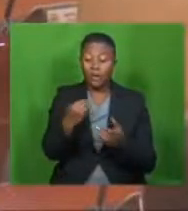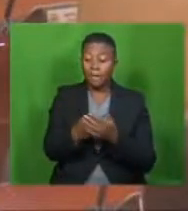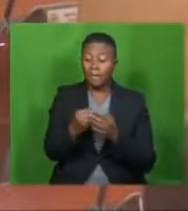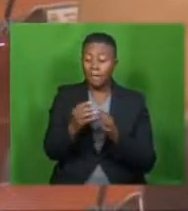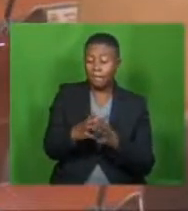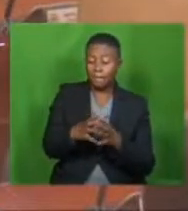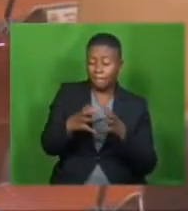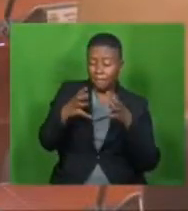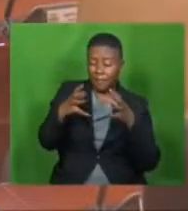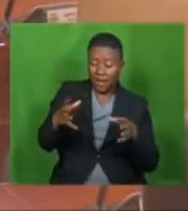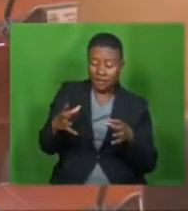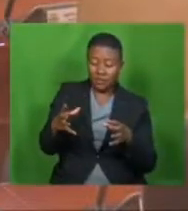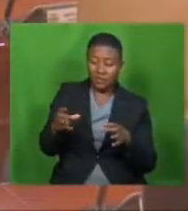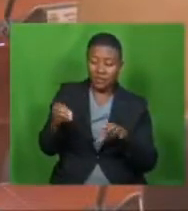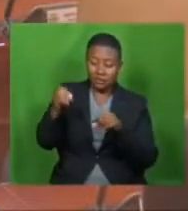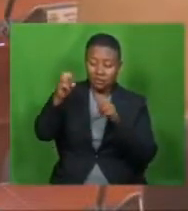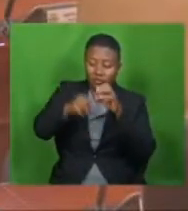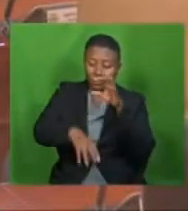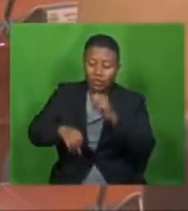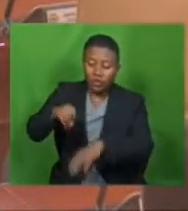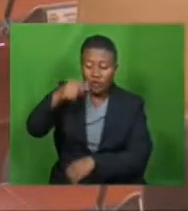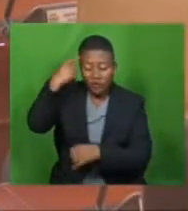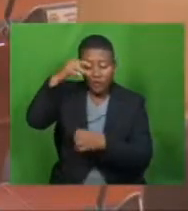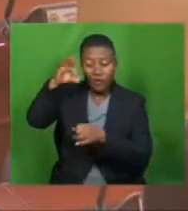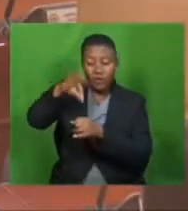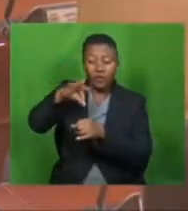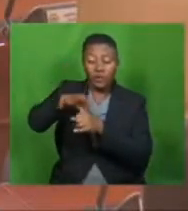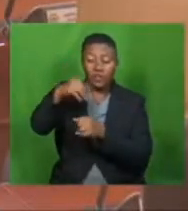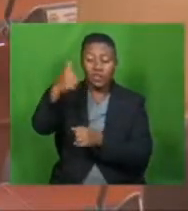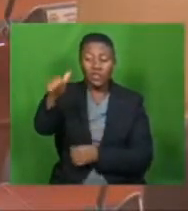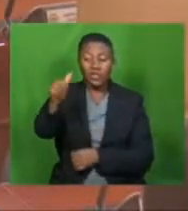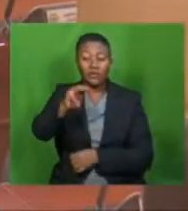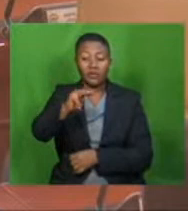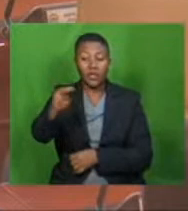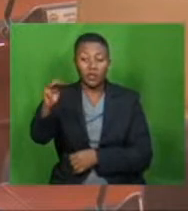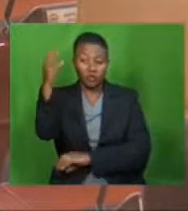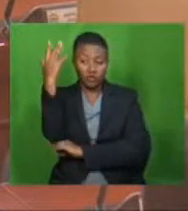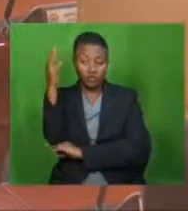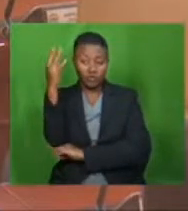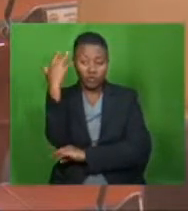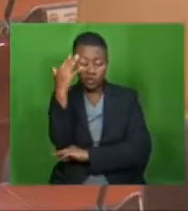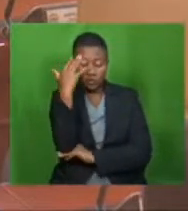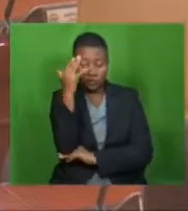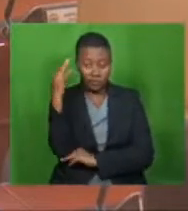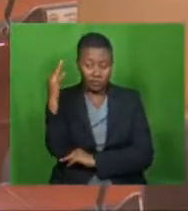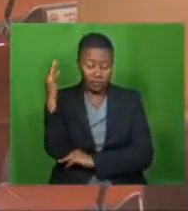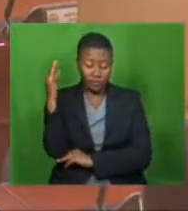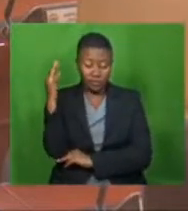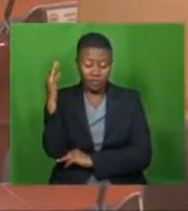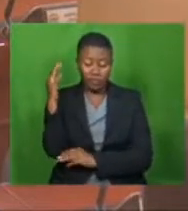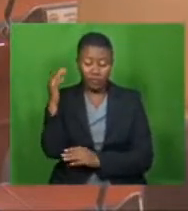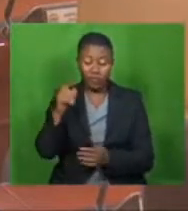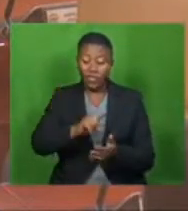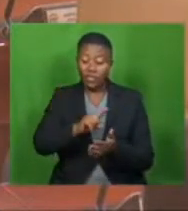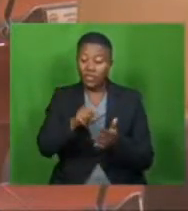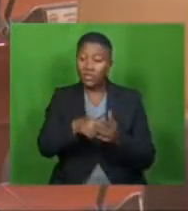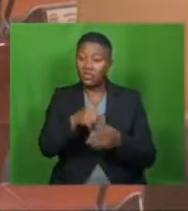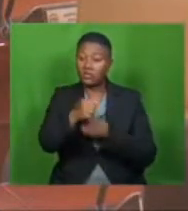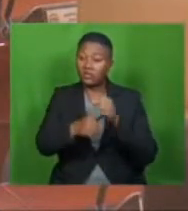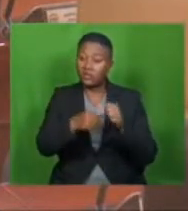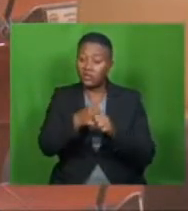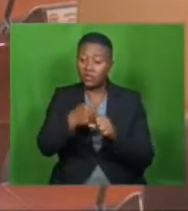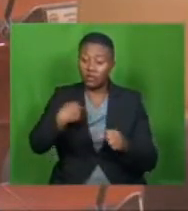in planting 10 million trees. Mr. Speaker, this year we are supposed to be planting 20 million